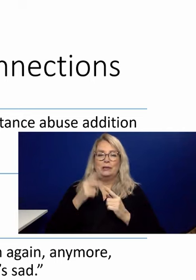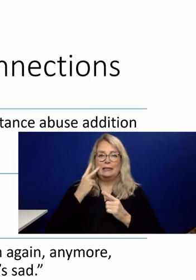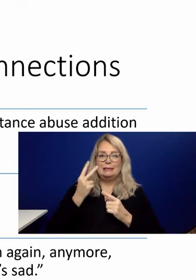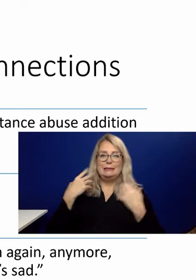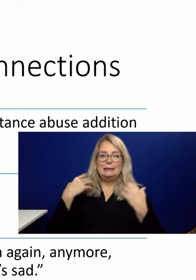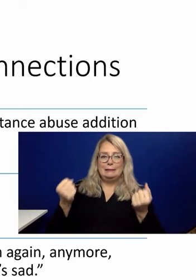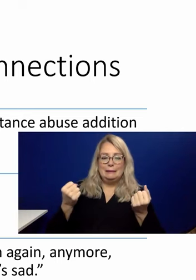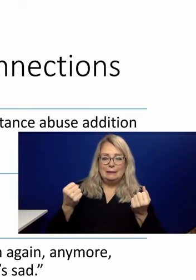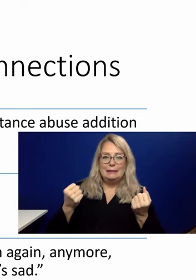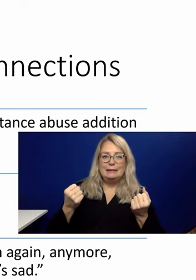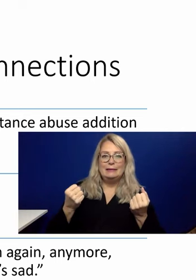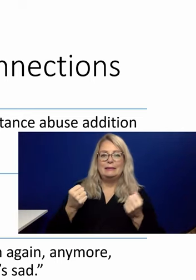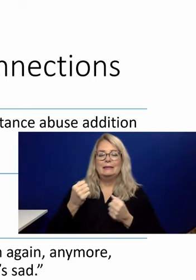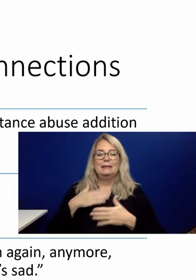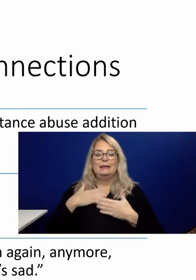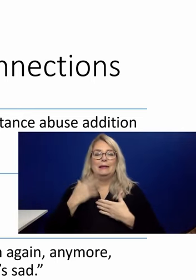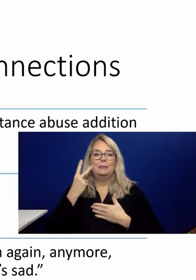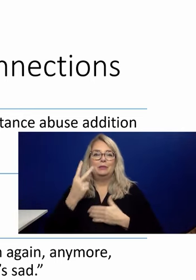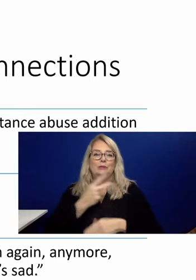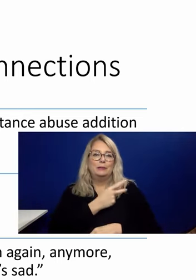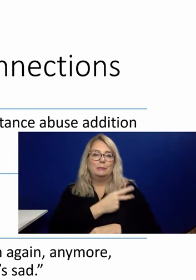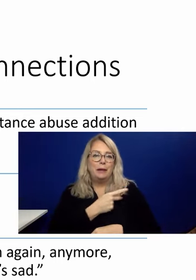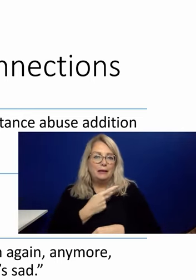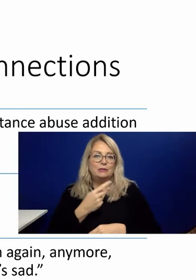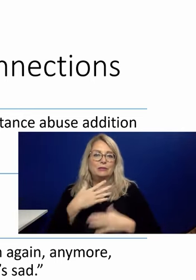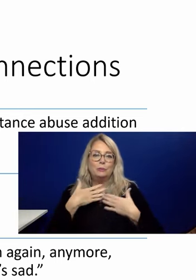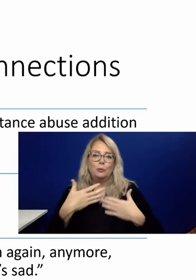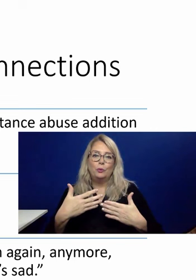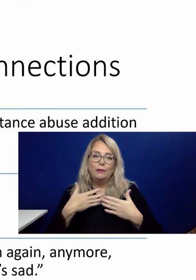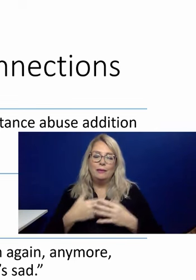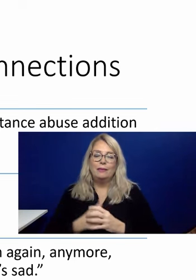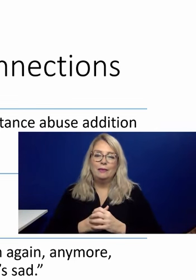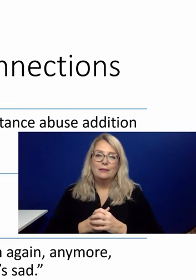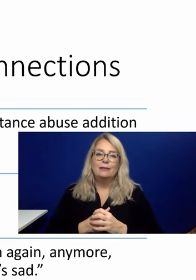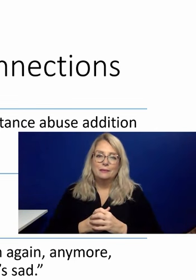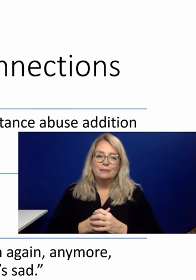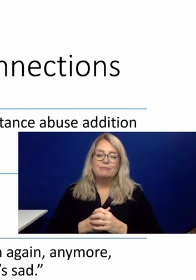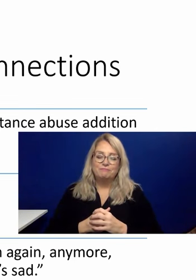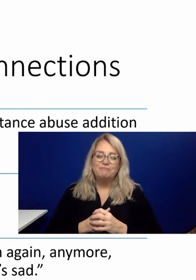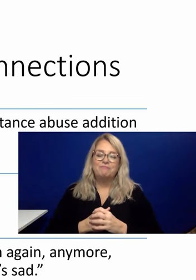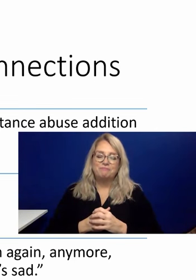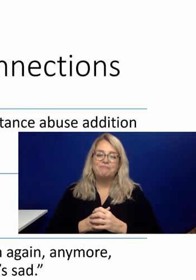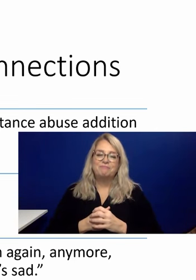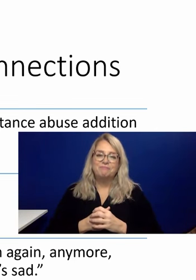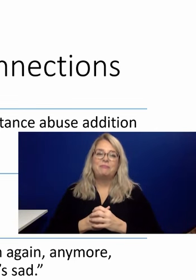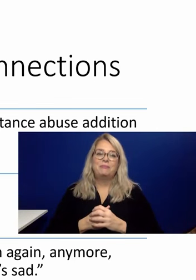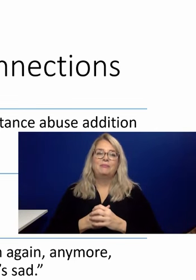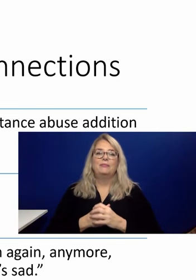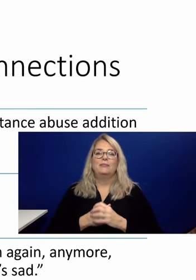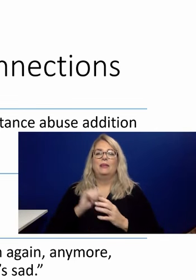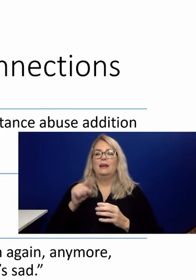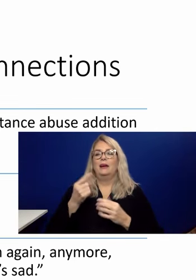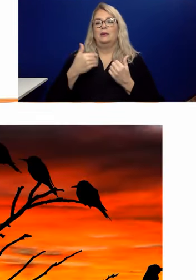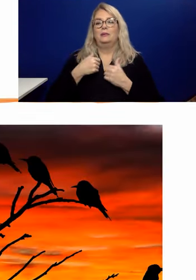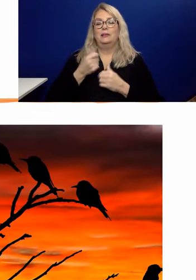happy to see the patient, right? Breathe. Those were themes that came out in this research. So I only have a